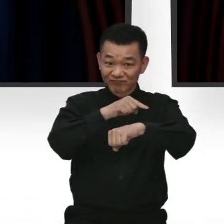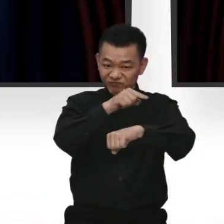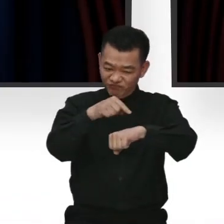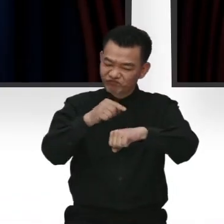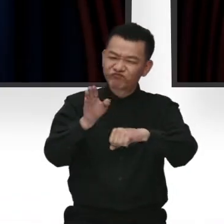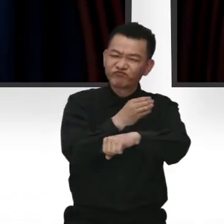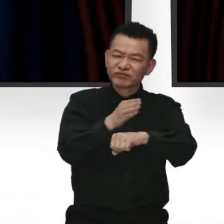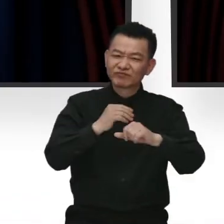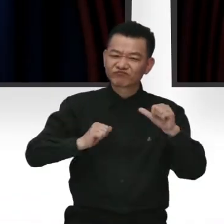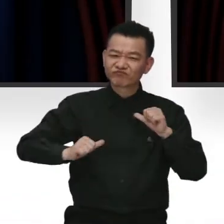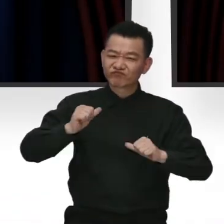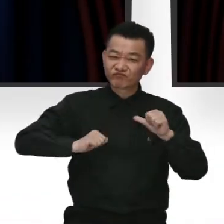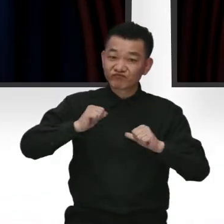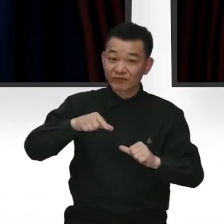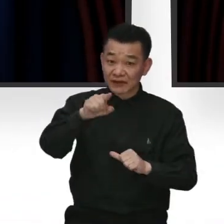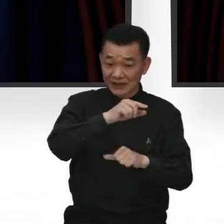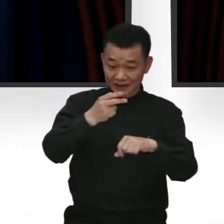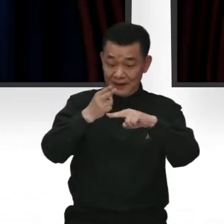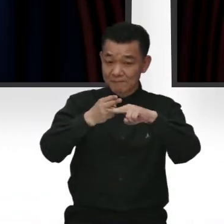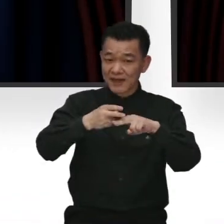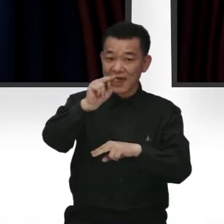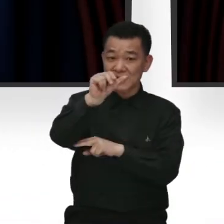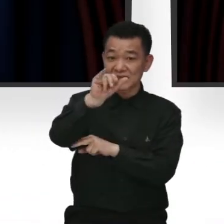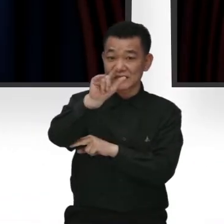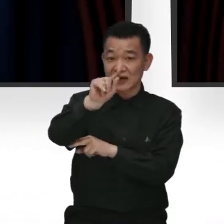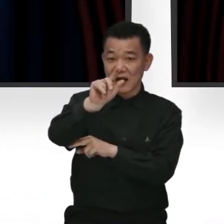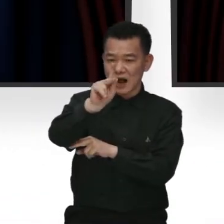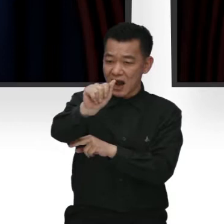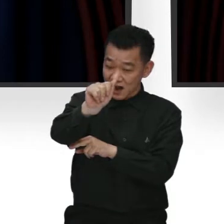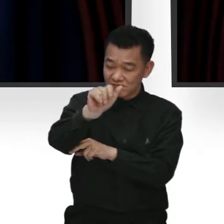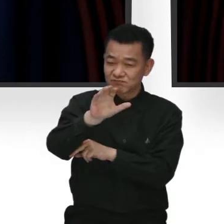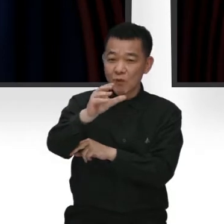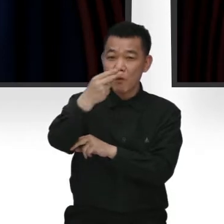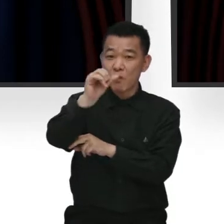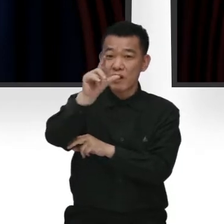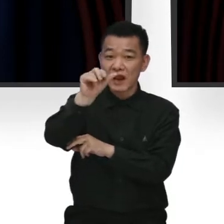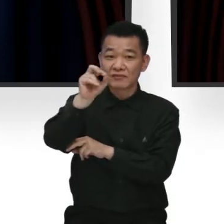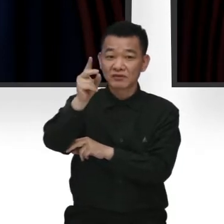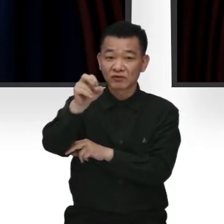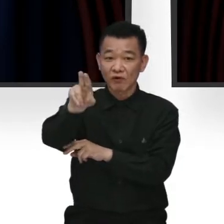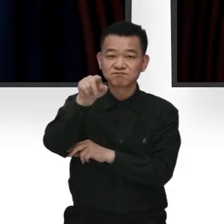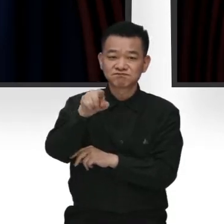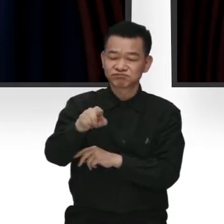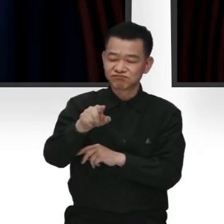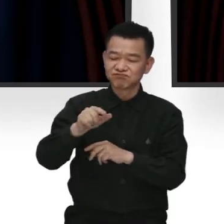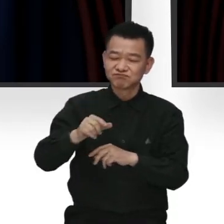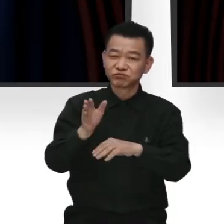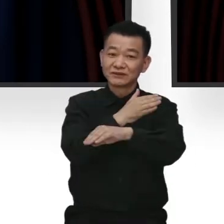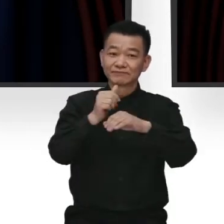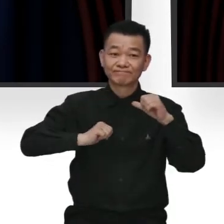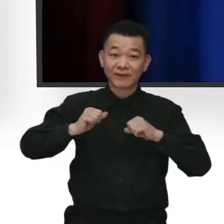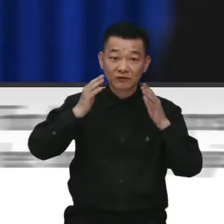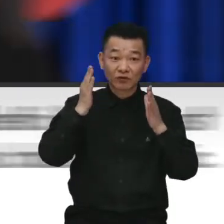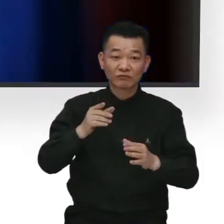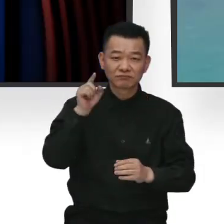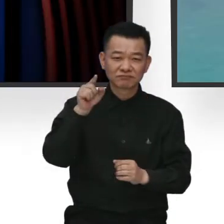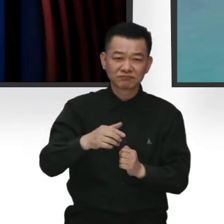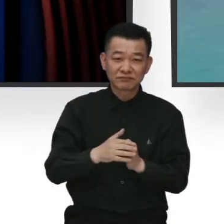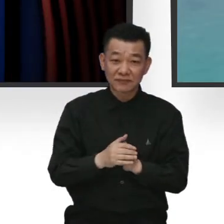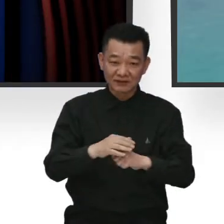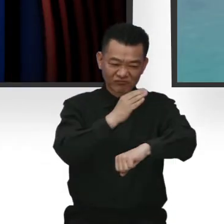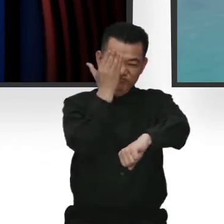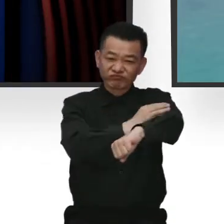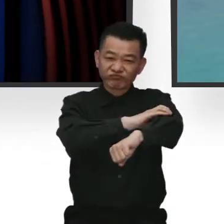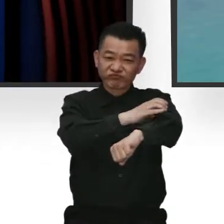Musical actress Anita Hollander sings and acts with confidence on the stage. She is a musical actress.